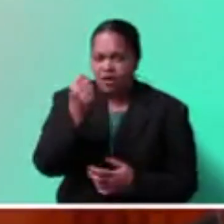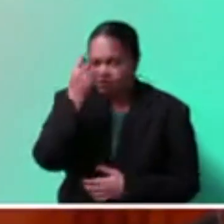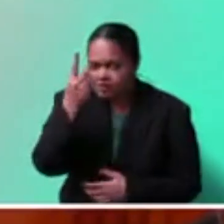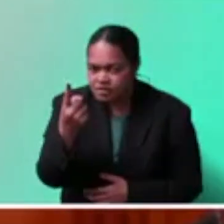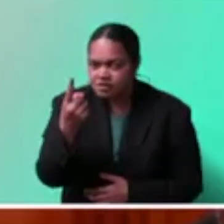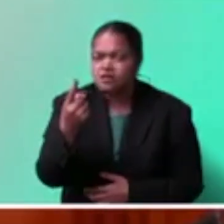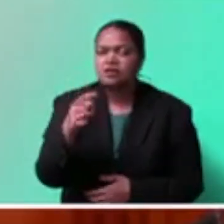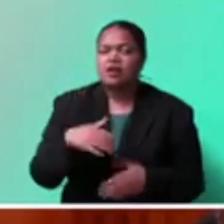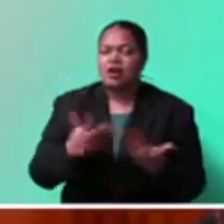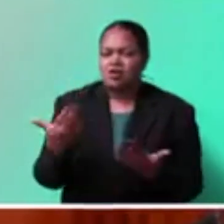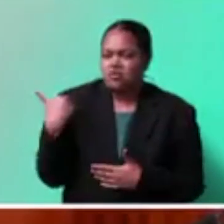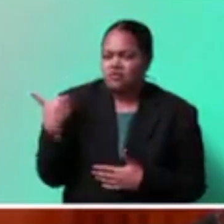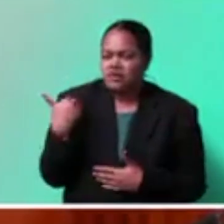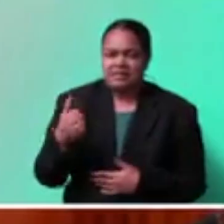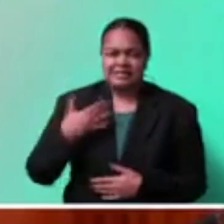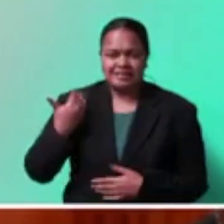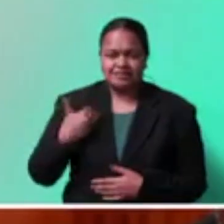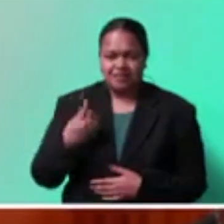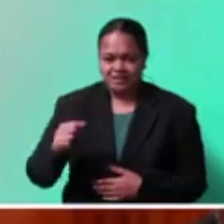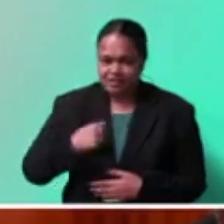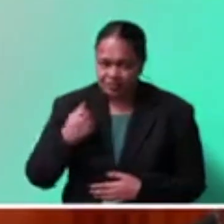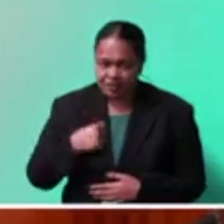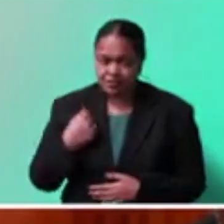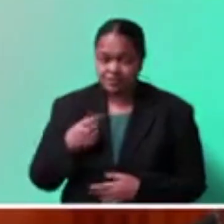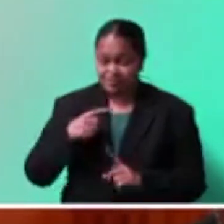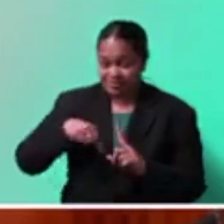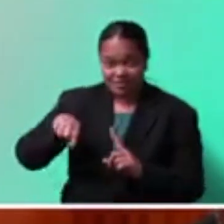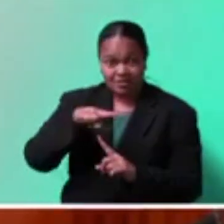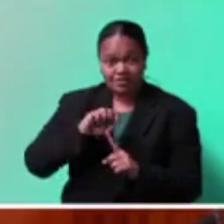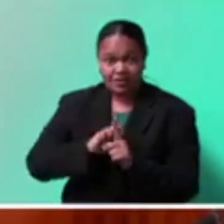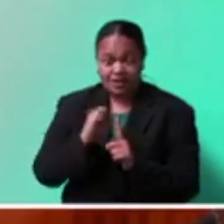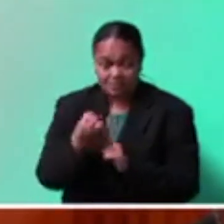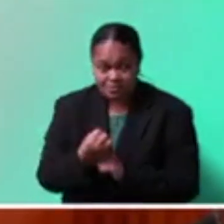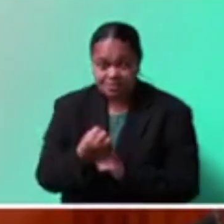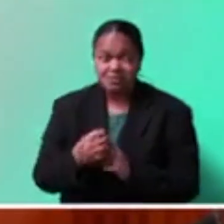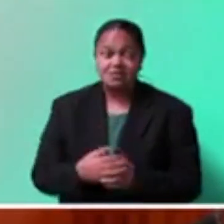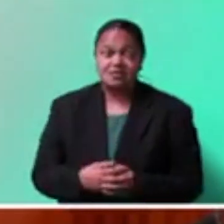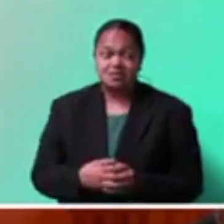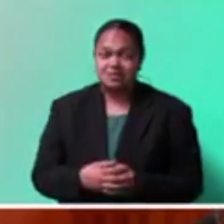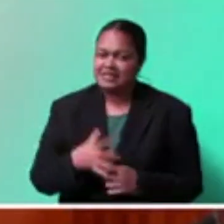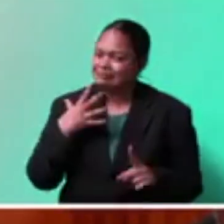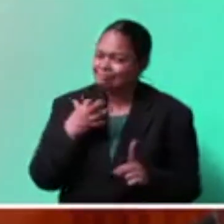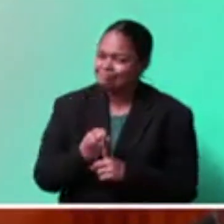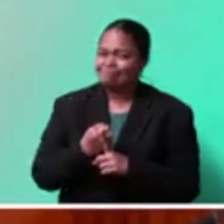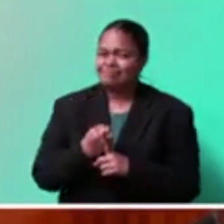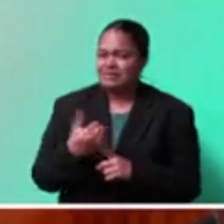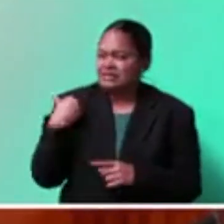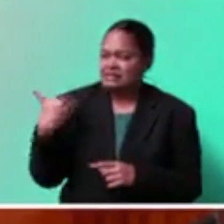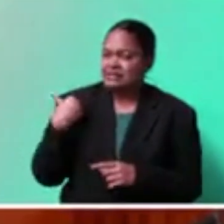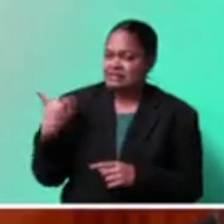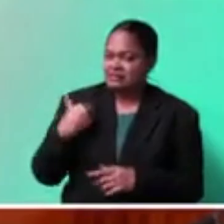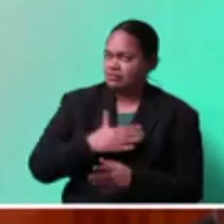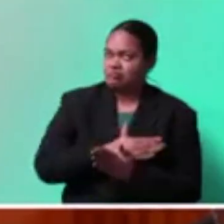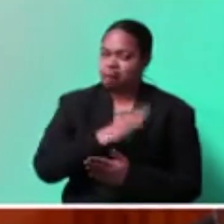affect how we live and survive, especially the state of our environment directly impacts our daily lives, our